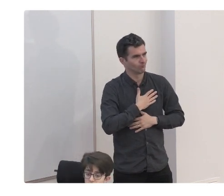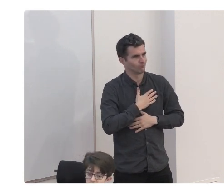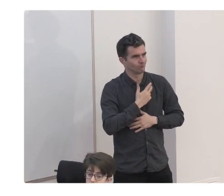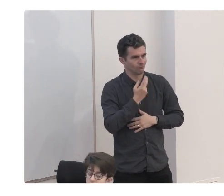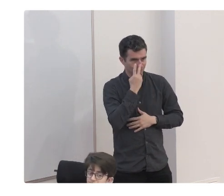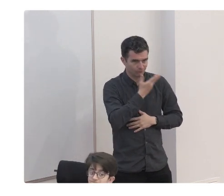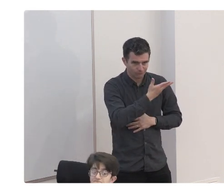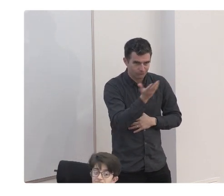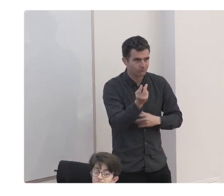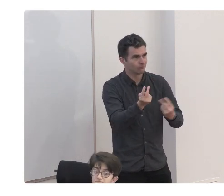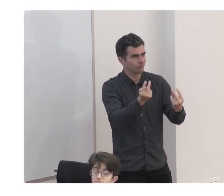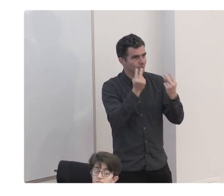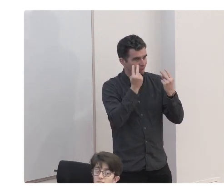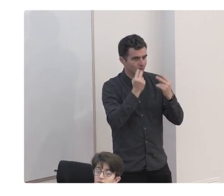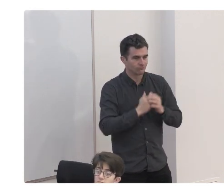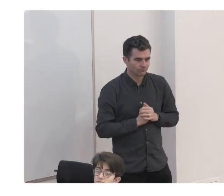country.